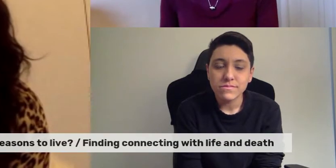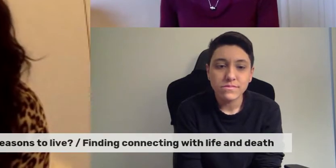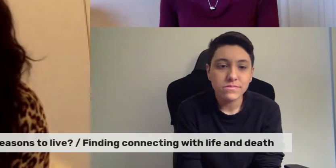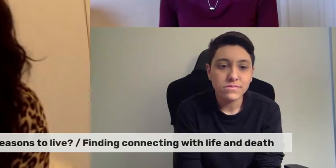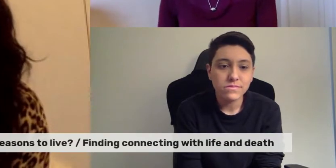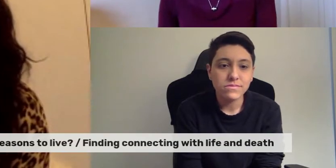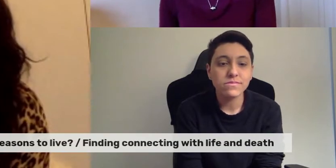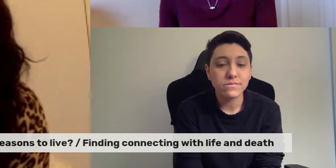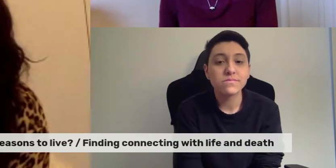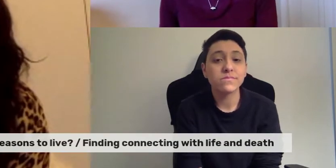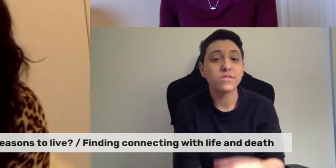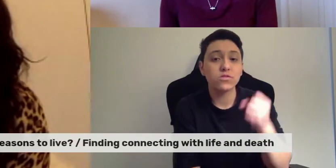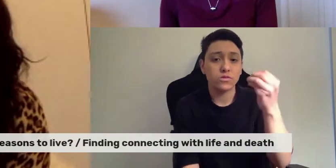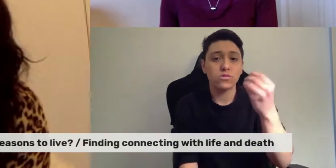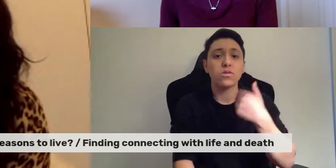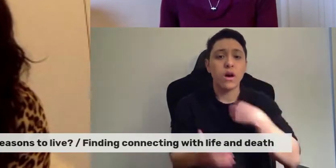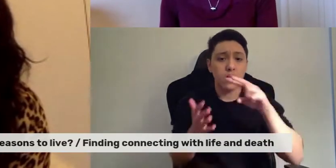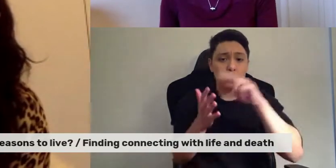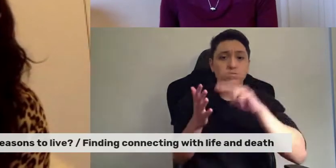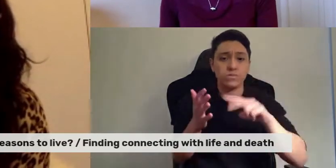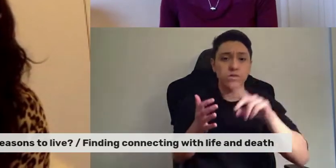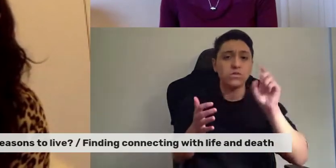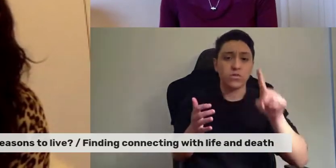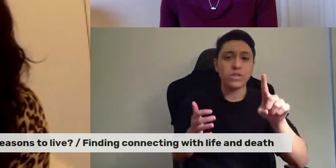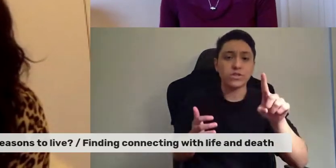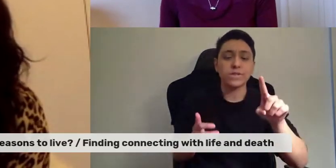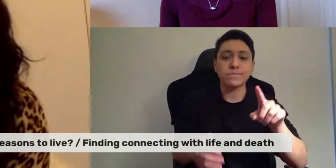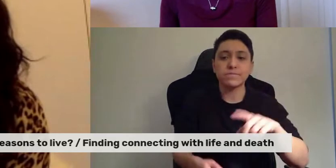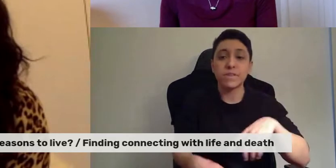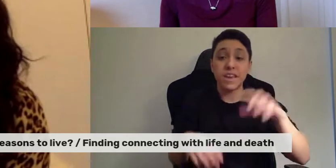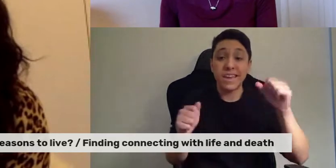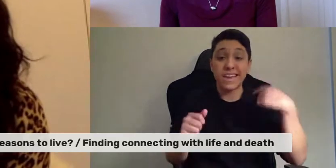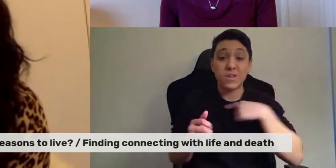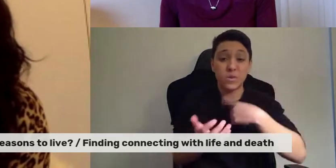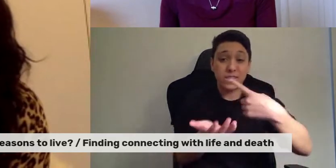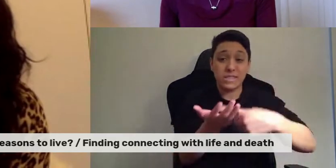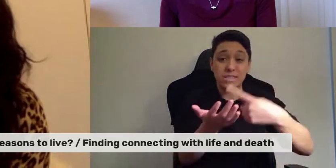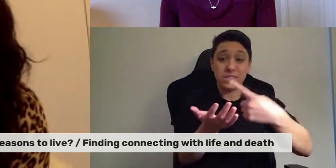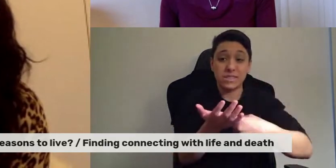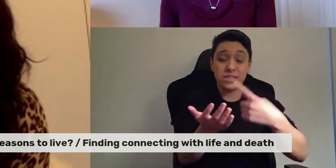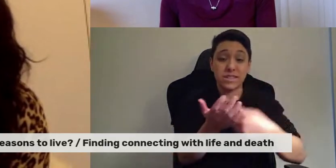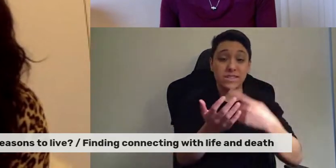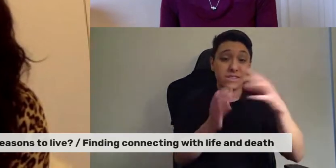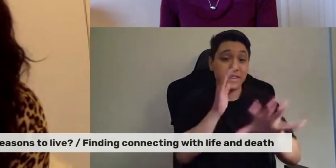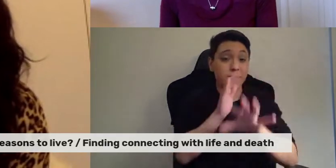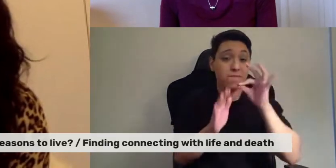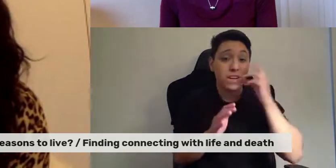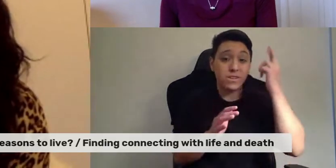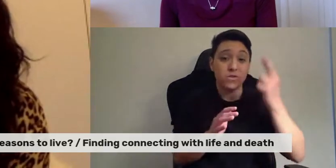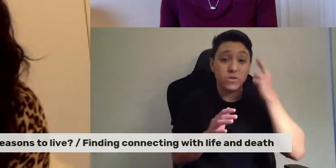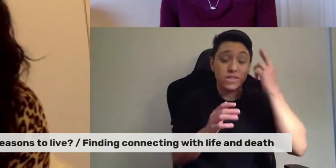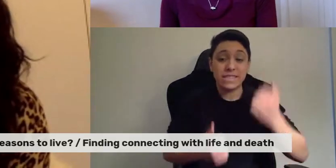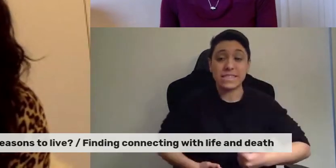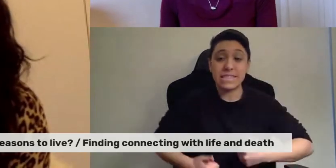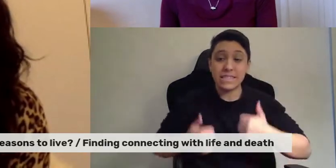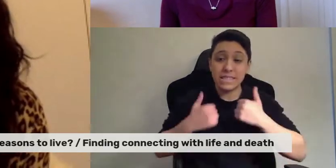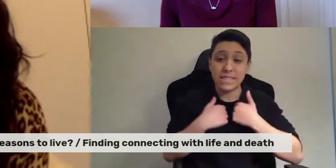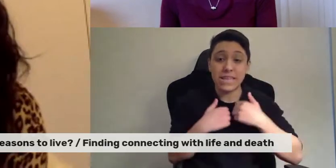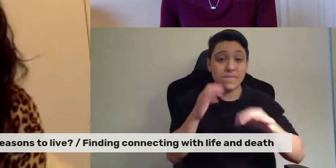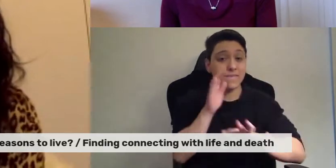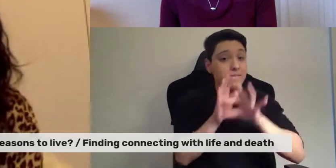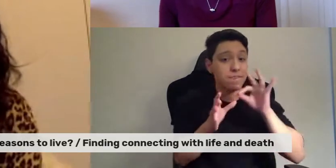So I'll read the question out loud. Can we talk about finding reasons to live, finding